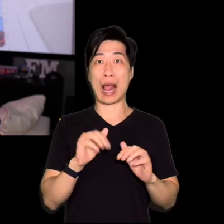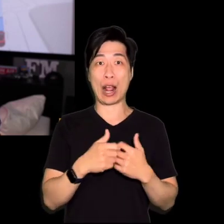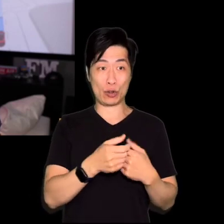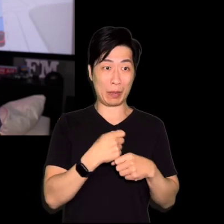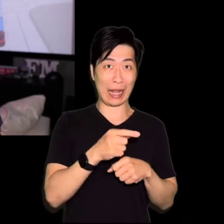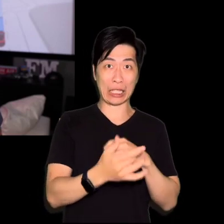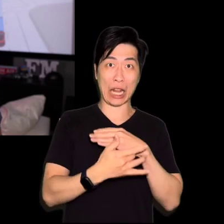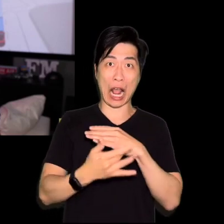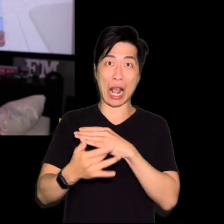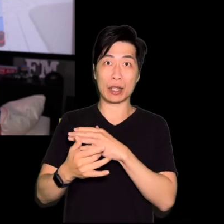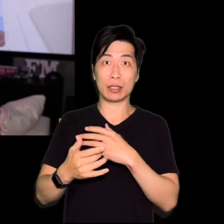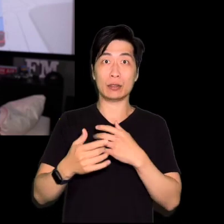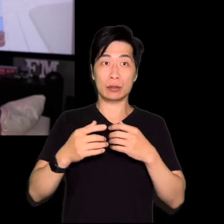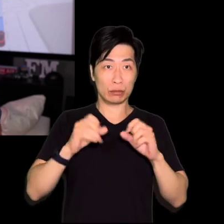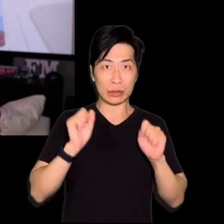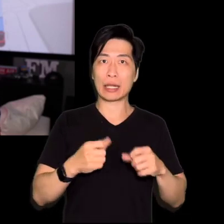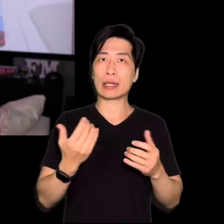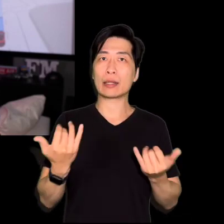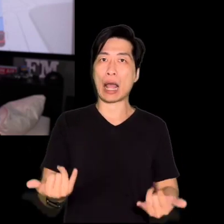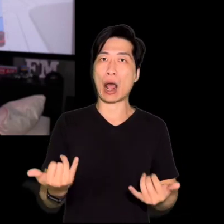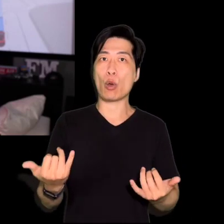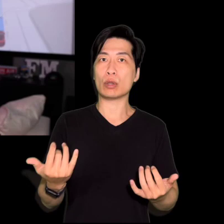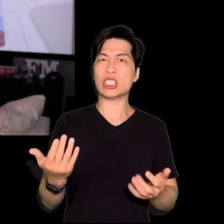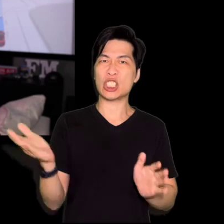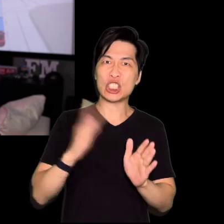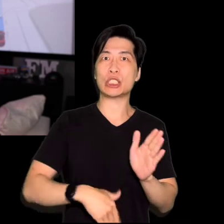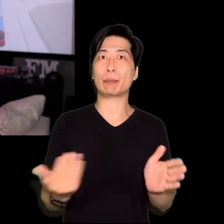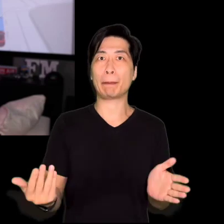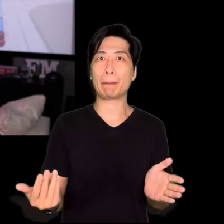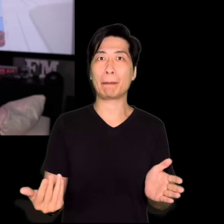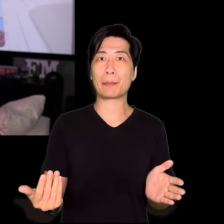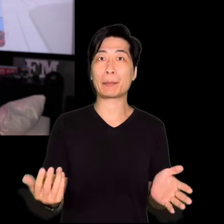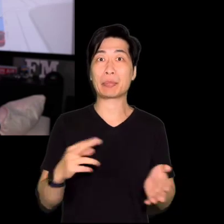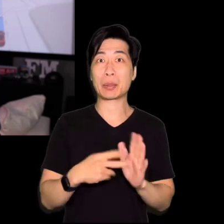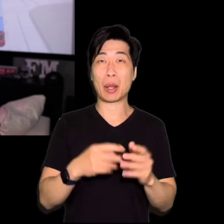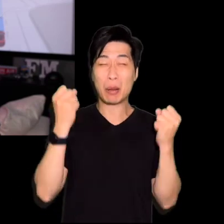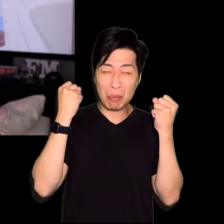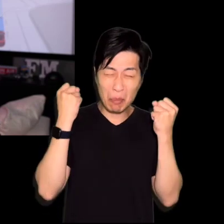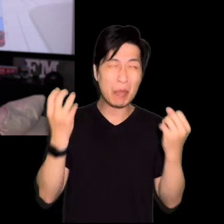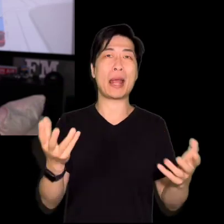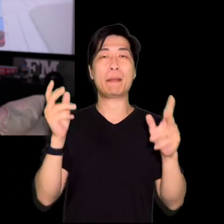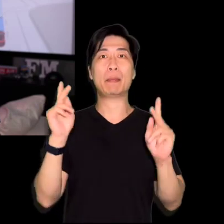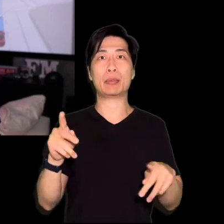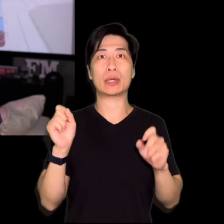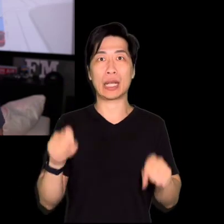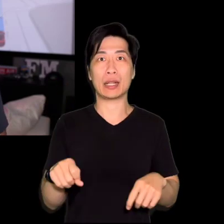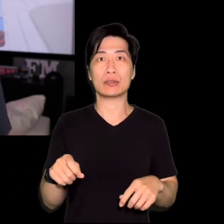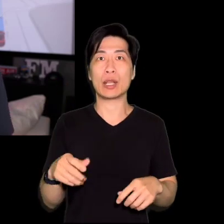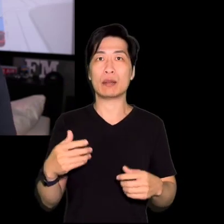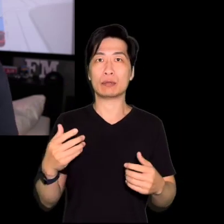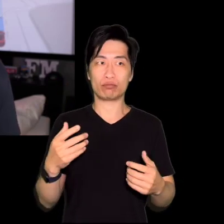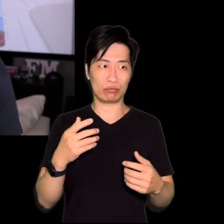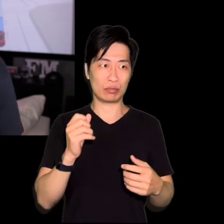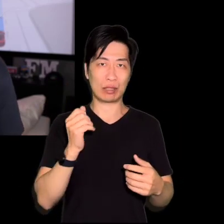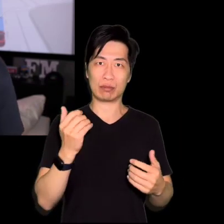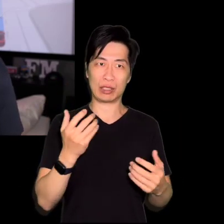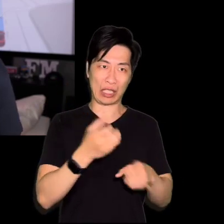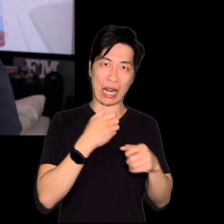of this technology extremely cheap, which will make it so that a lot of people can experience this very, very quickly.